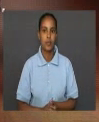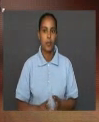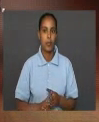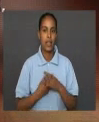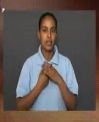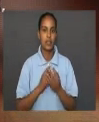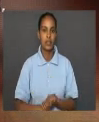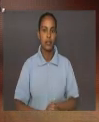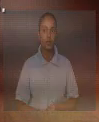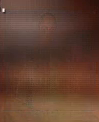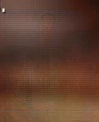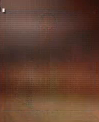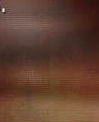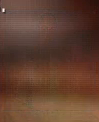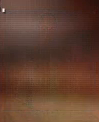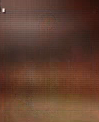Begin.